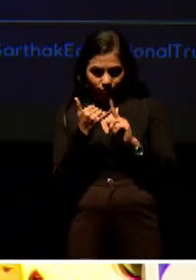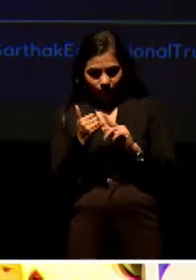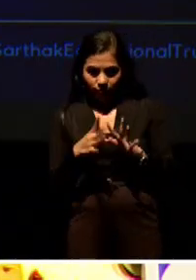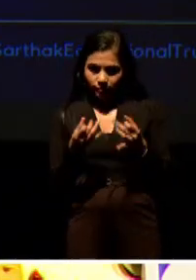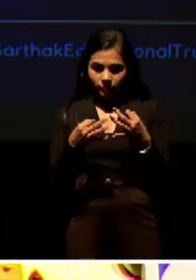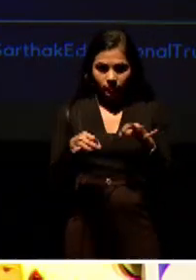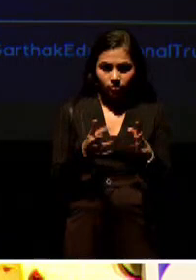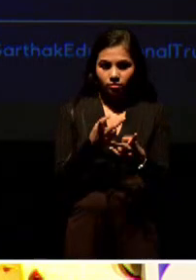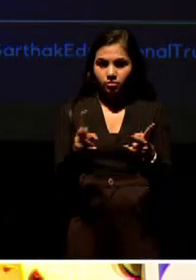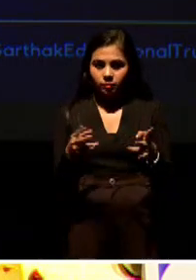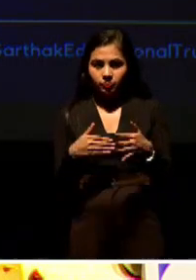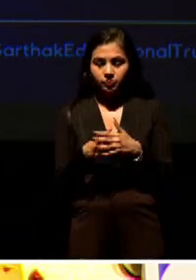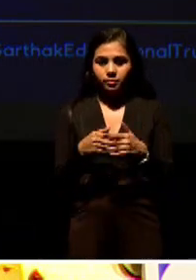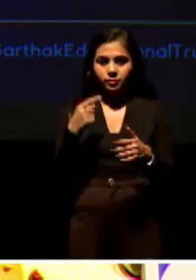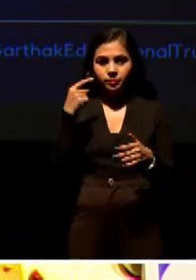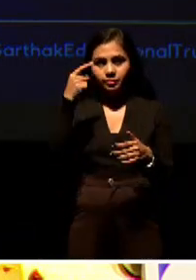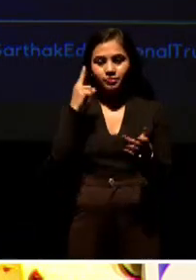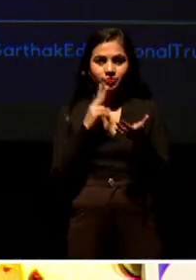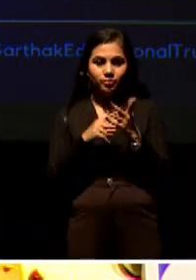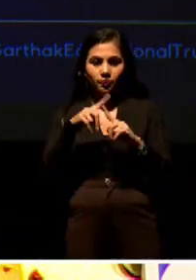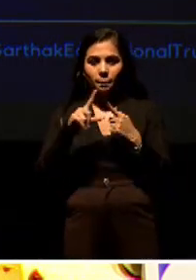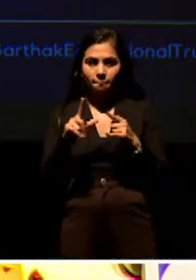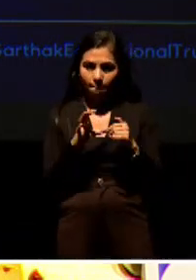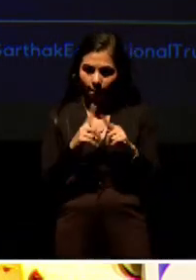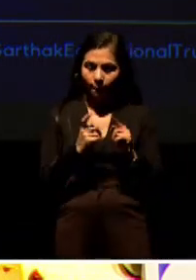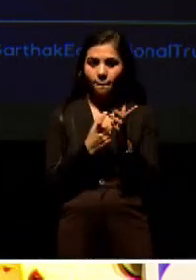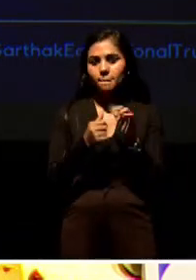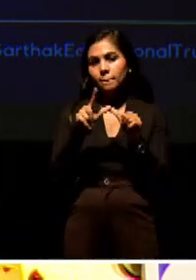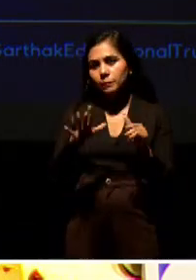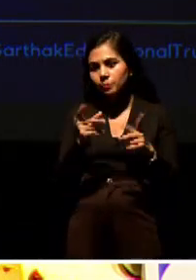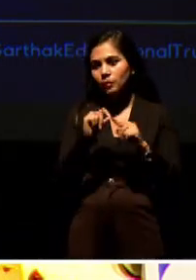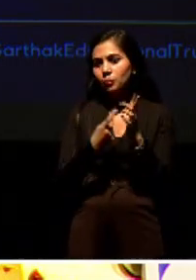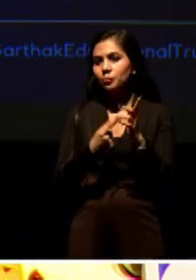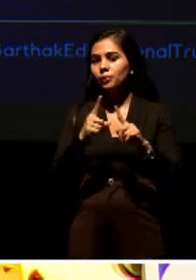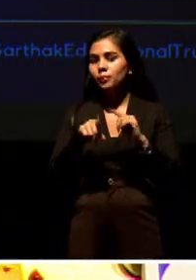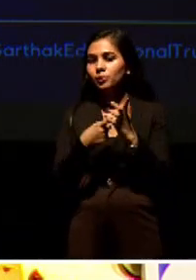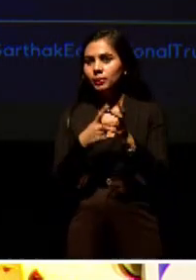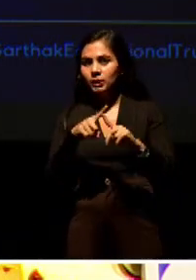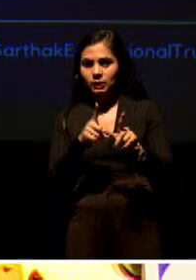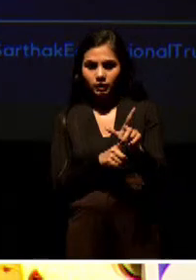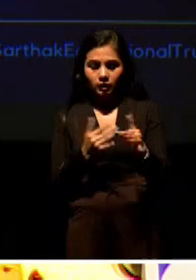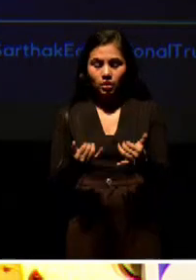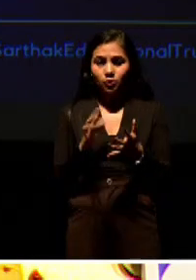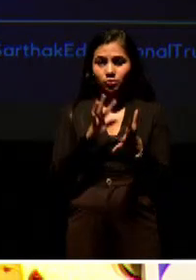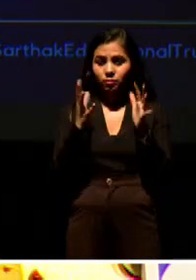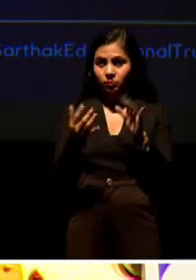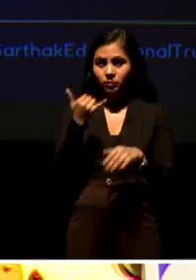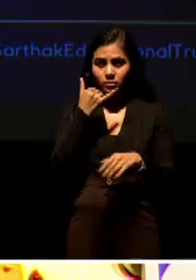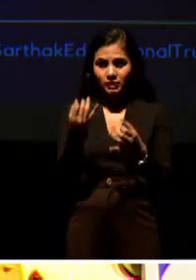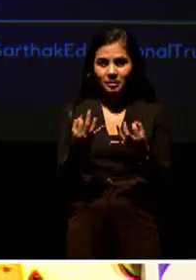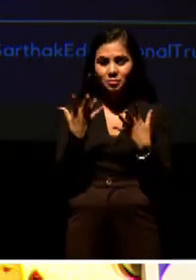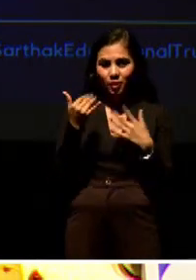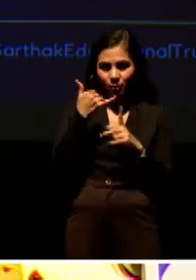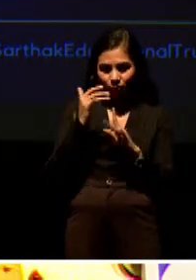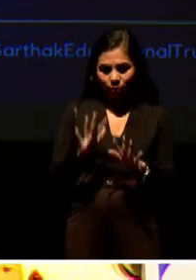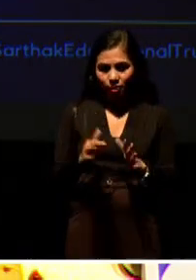from any intellectual property rights? That's also important because in the world of smartphones today, if you look at the smartphones,